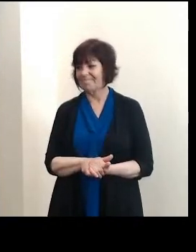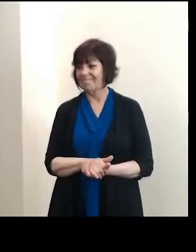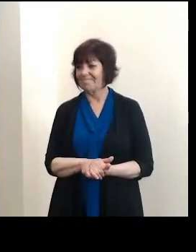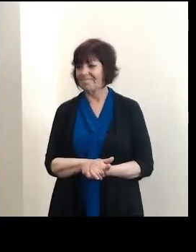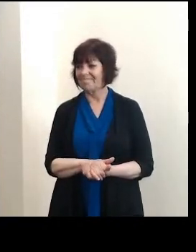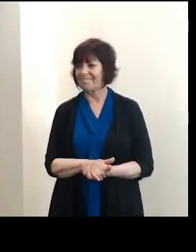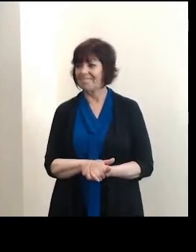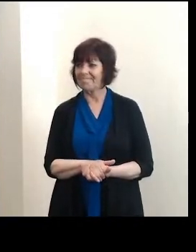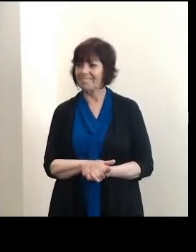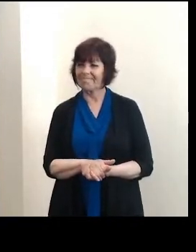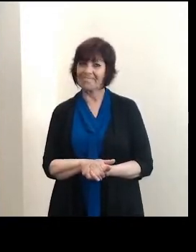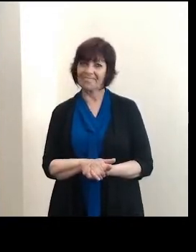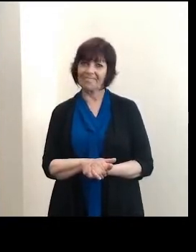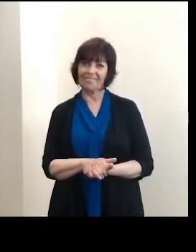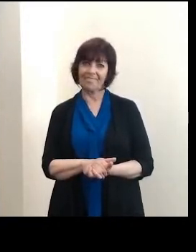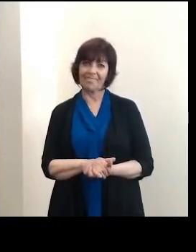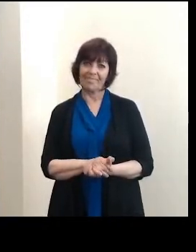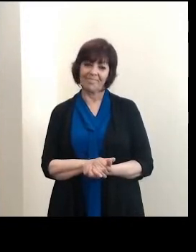Thank you, Doug.